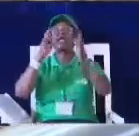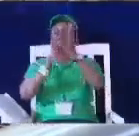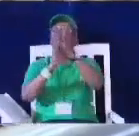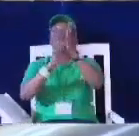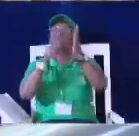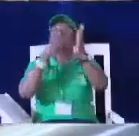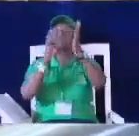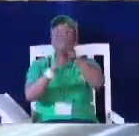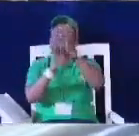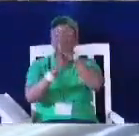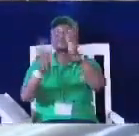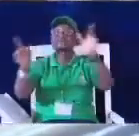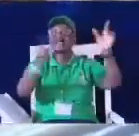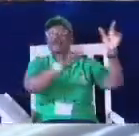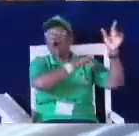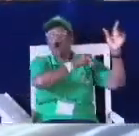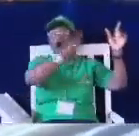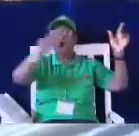Praise the Lord.